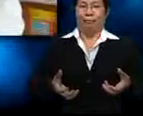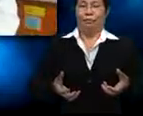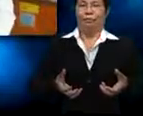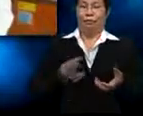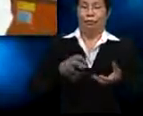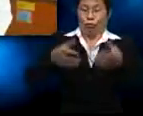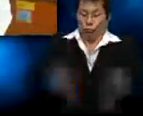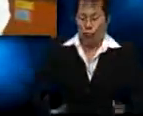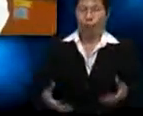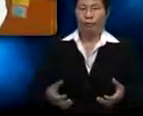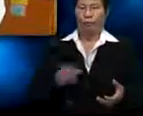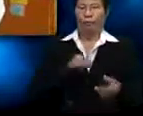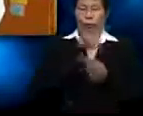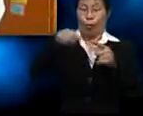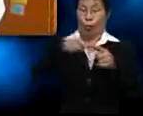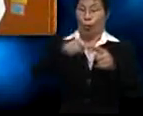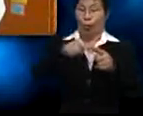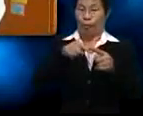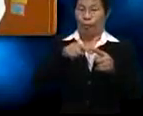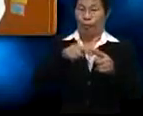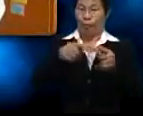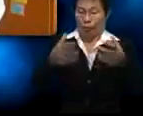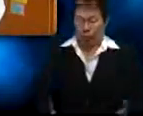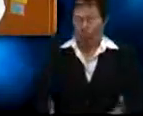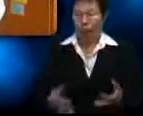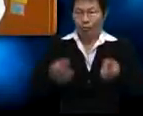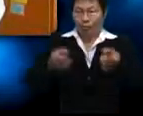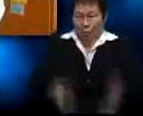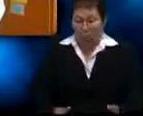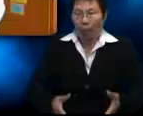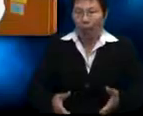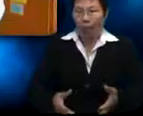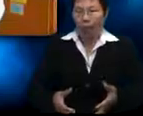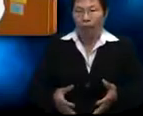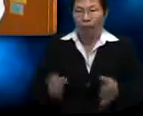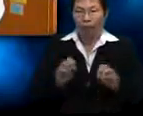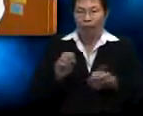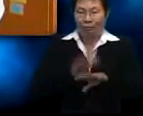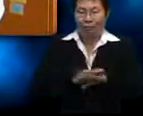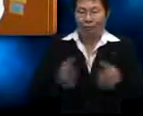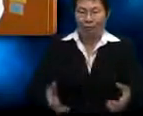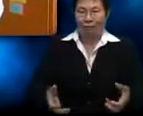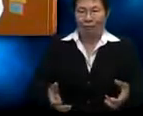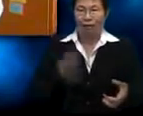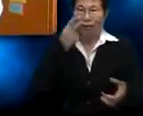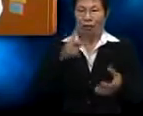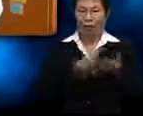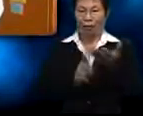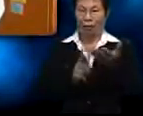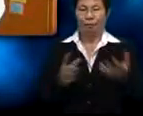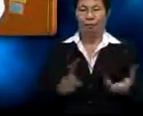thing. The moment it drops freely, without touching my hand, you look at the